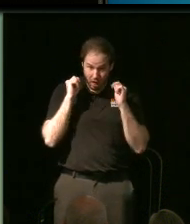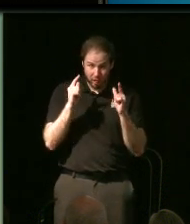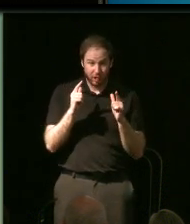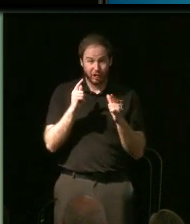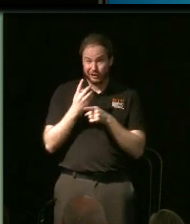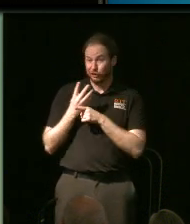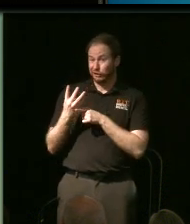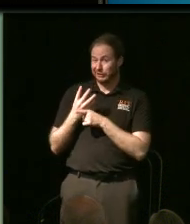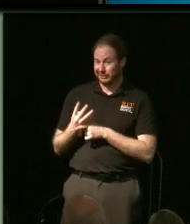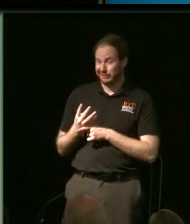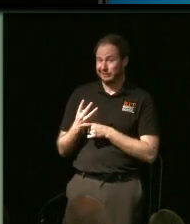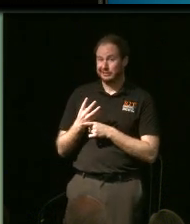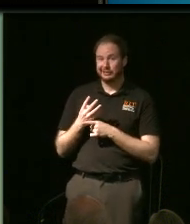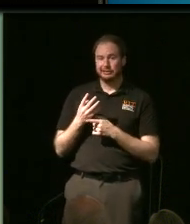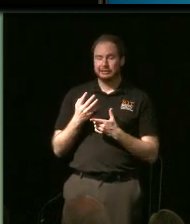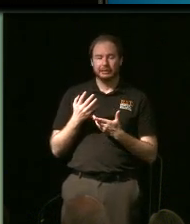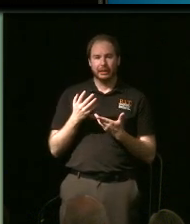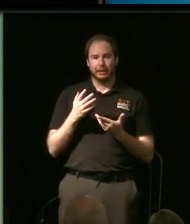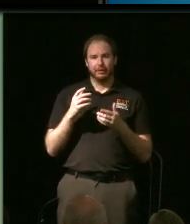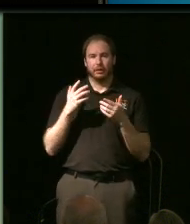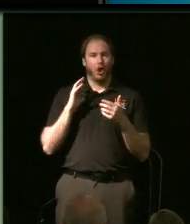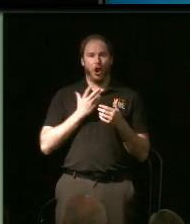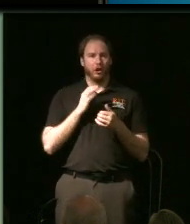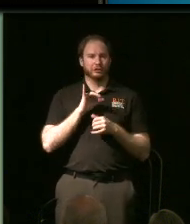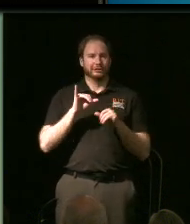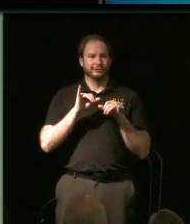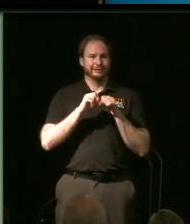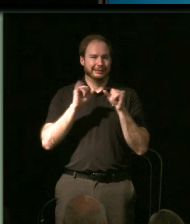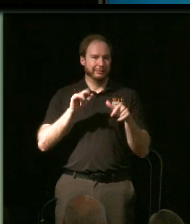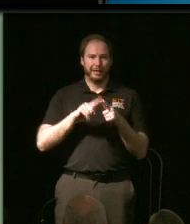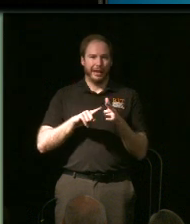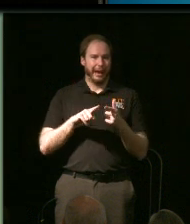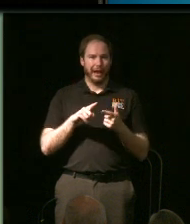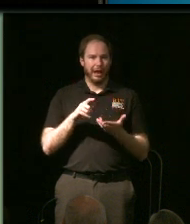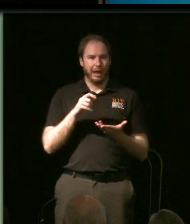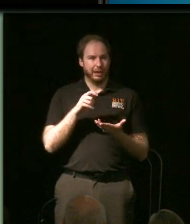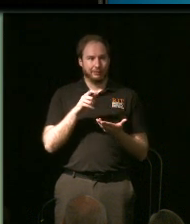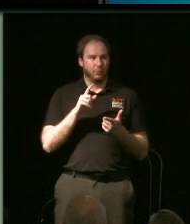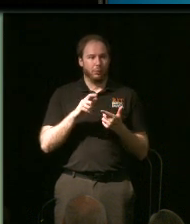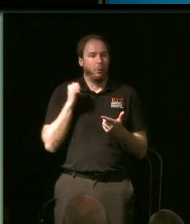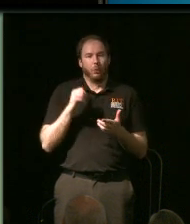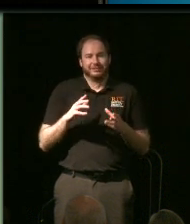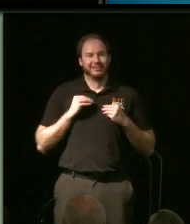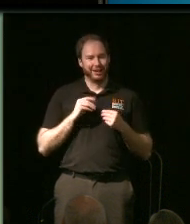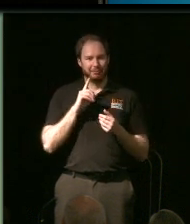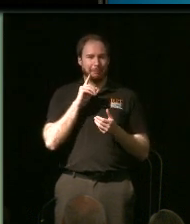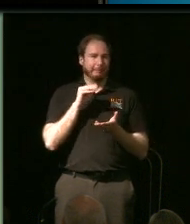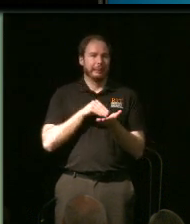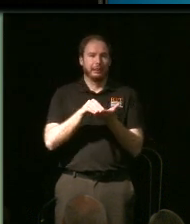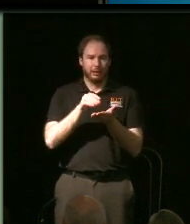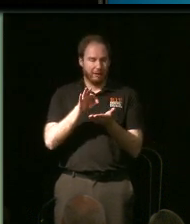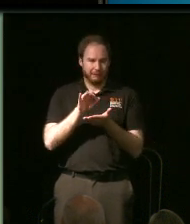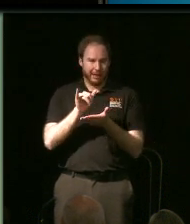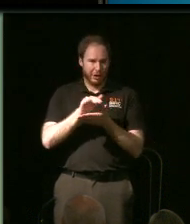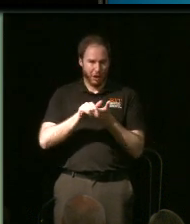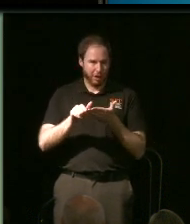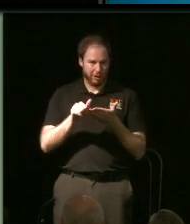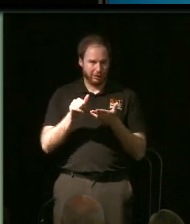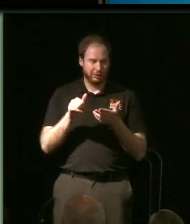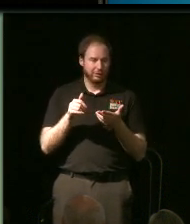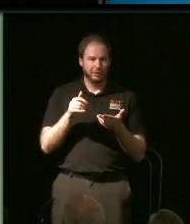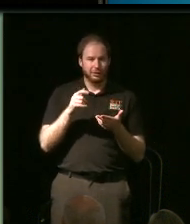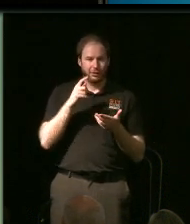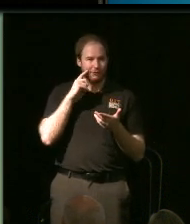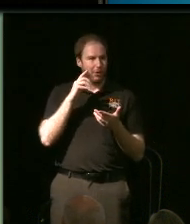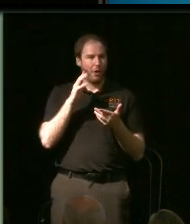gene. It's just not, the system can't bear that, paying millions and millions and millions of dollars. The net worth of a human being